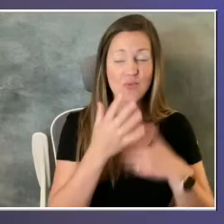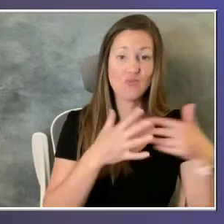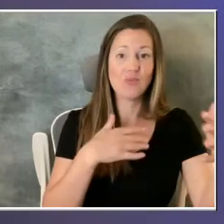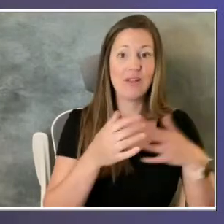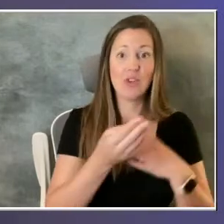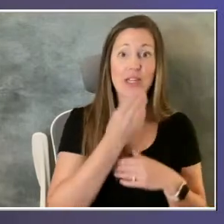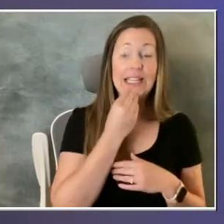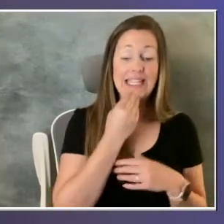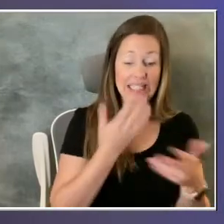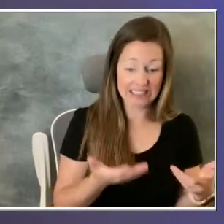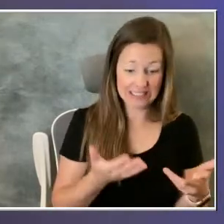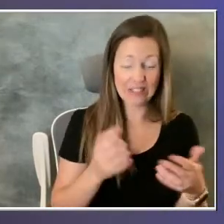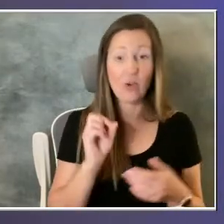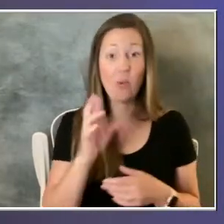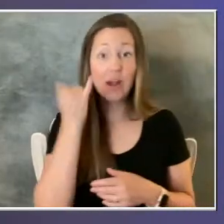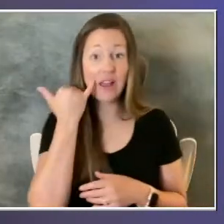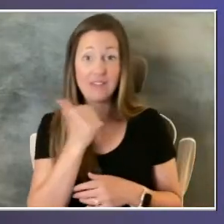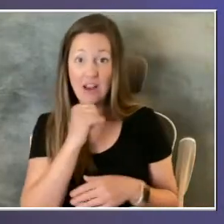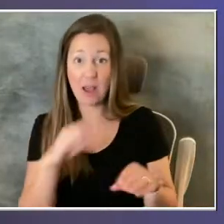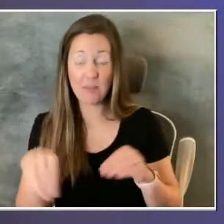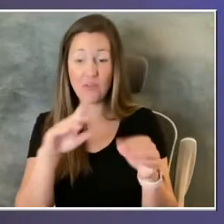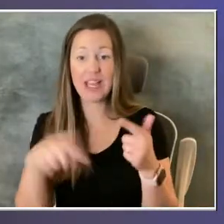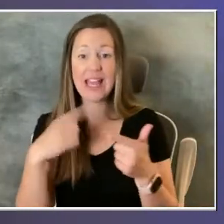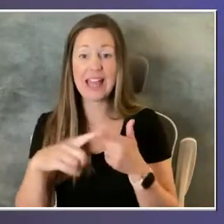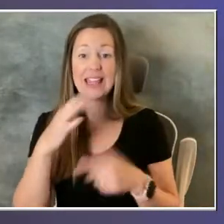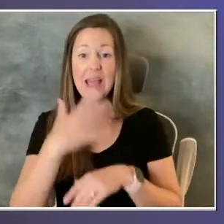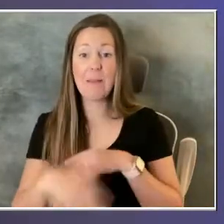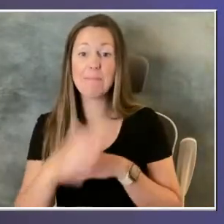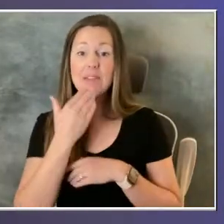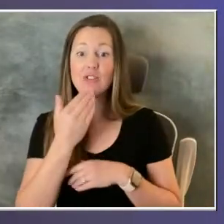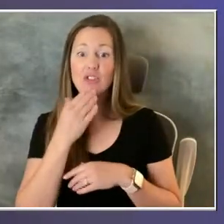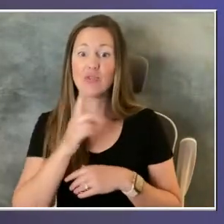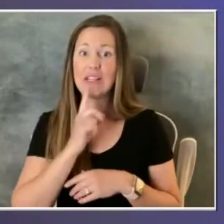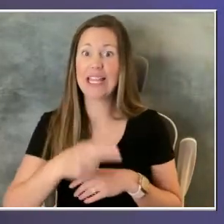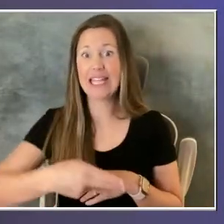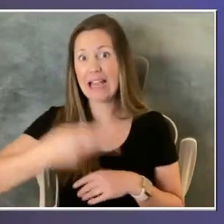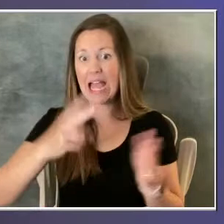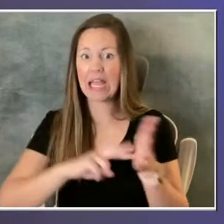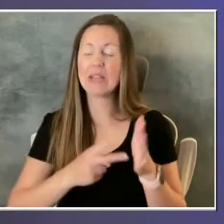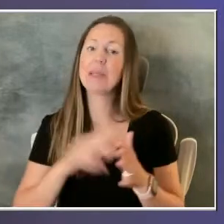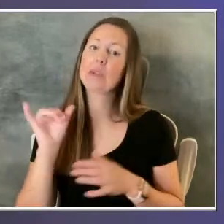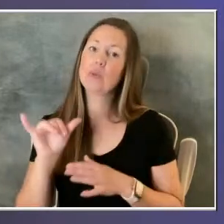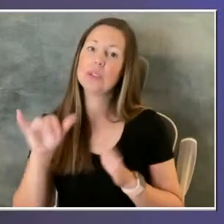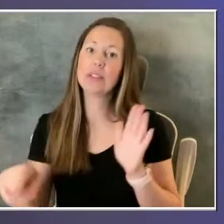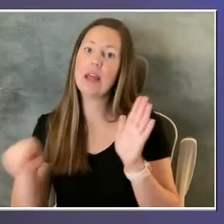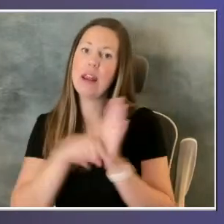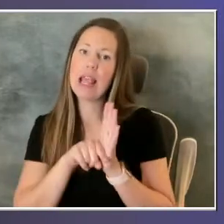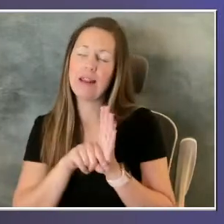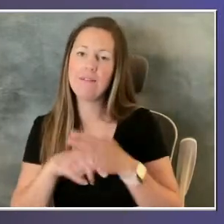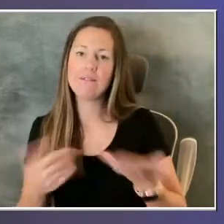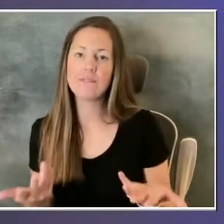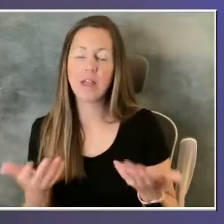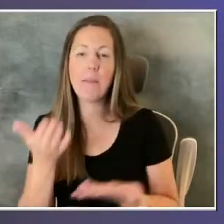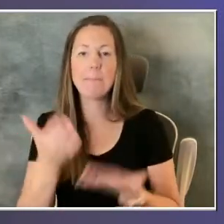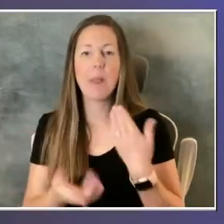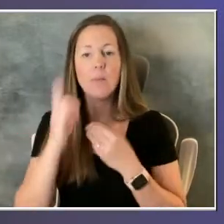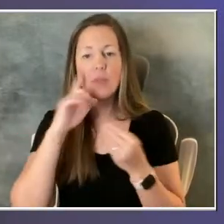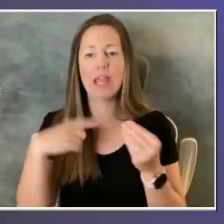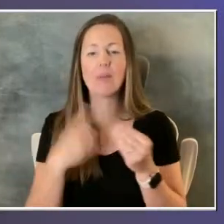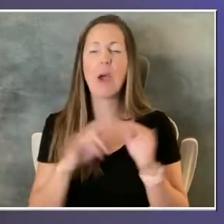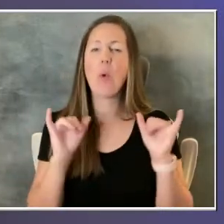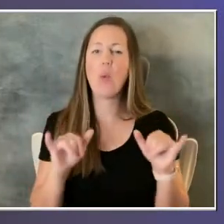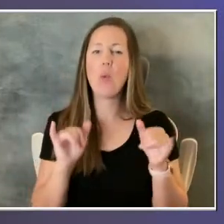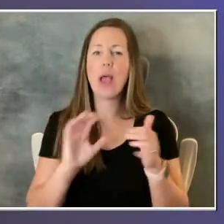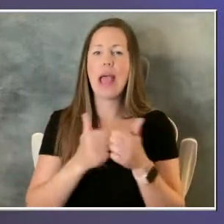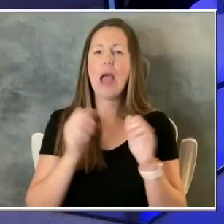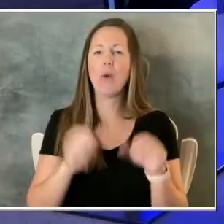not moving and then your blood sugar's high, that would be the negative reinforcement that make you think about what I can do better next time